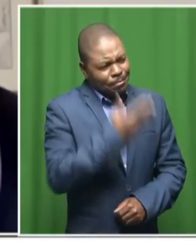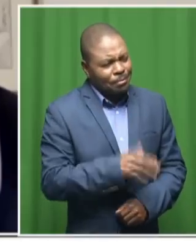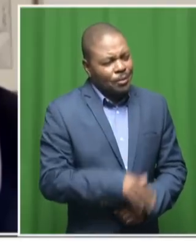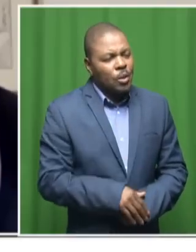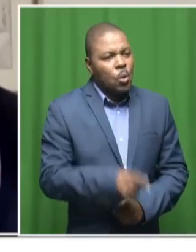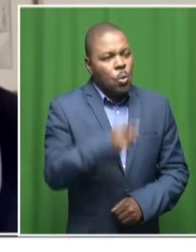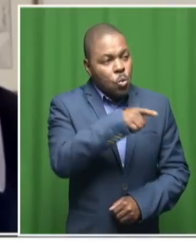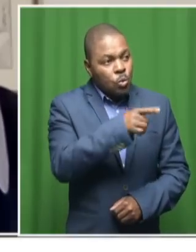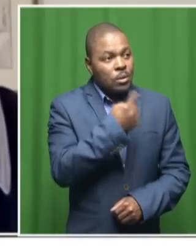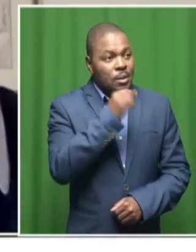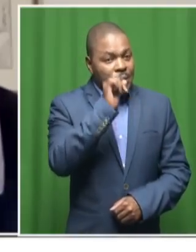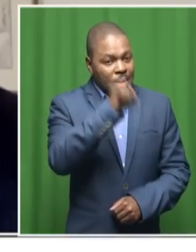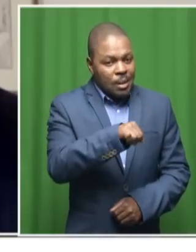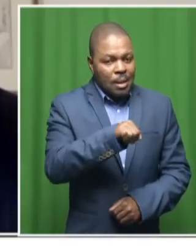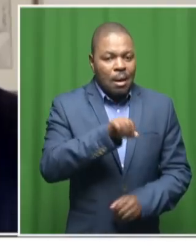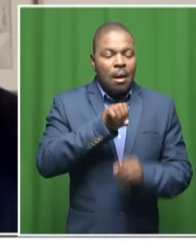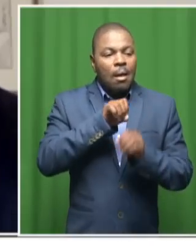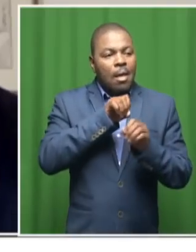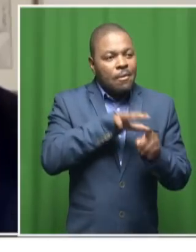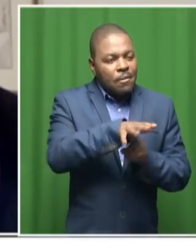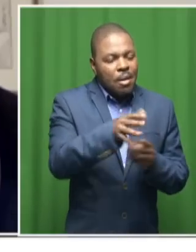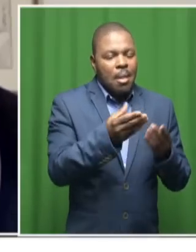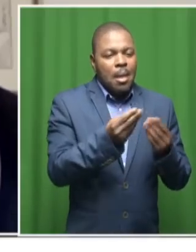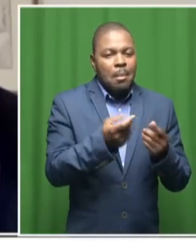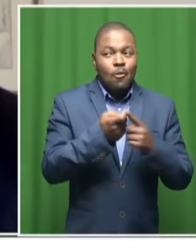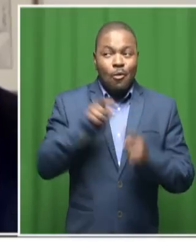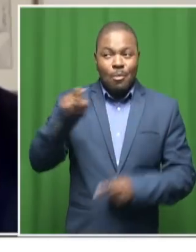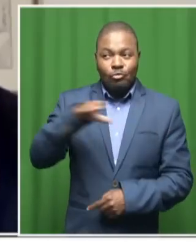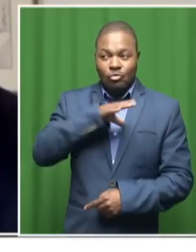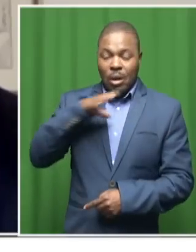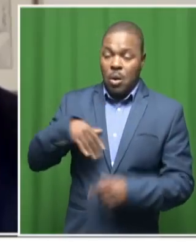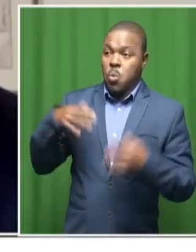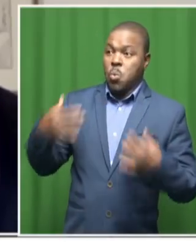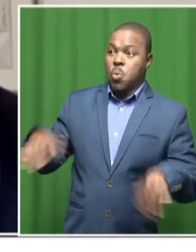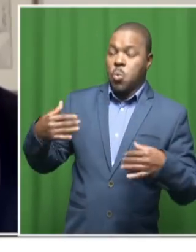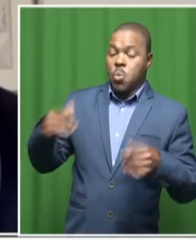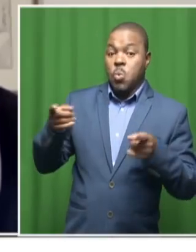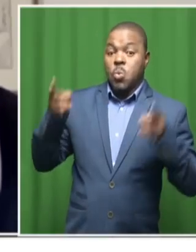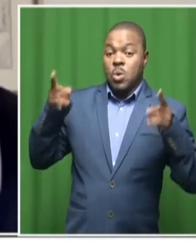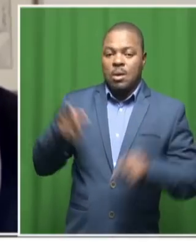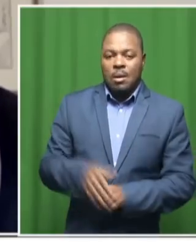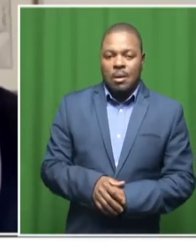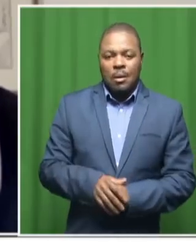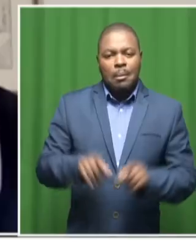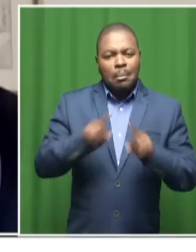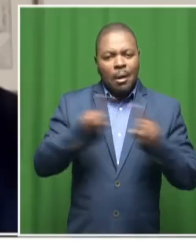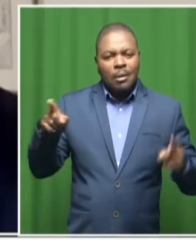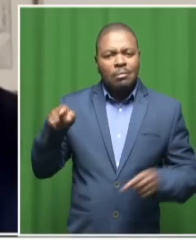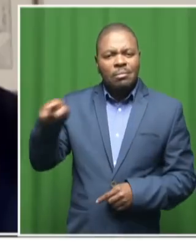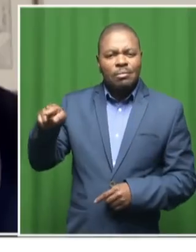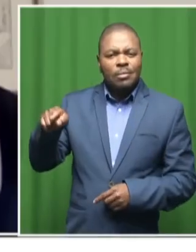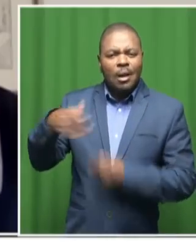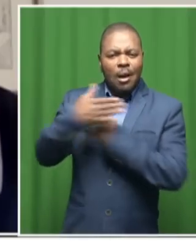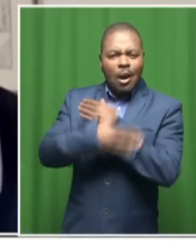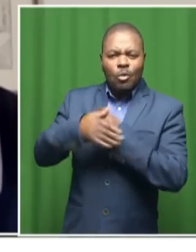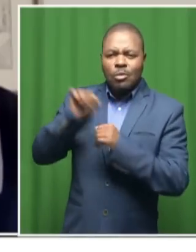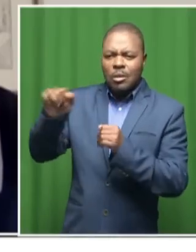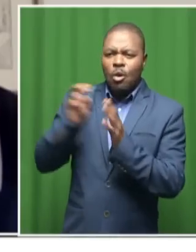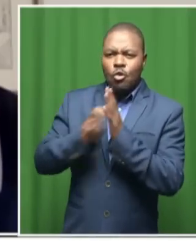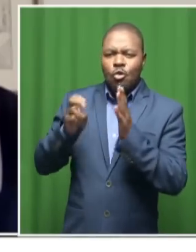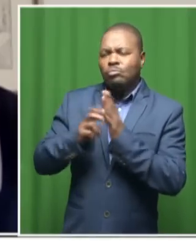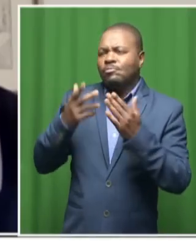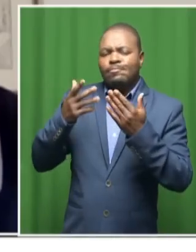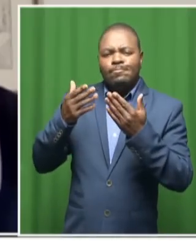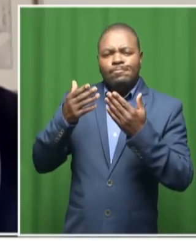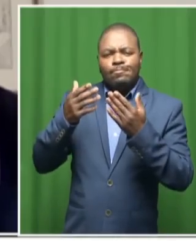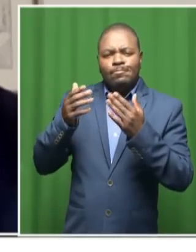to the fact that the infection numbers in China are very frightening, but the country has lifted, the restrictions from travellers